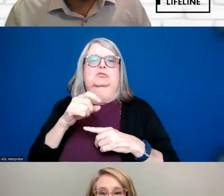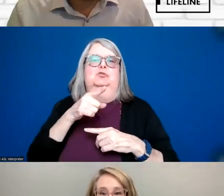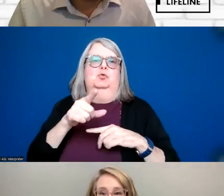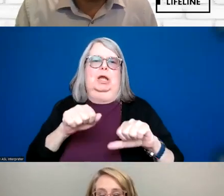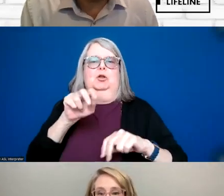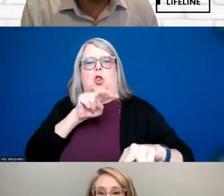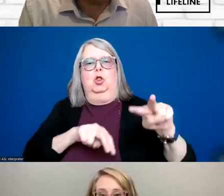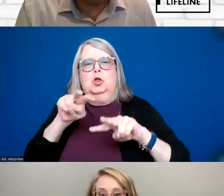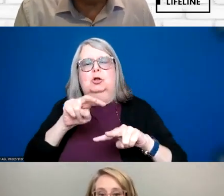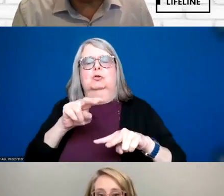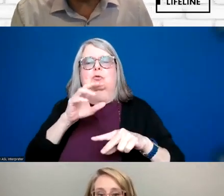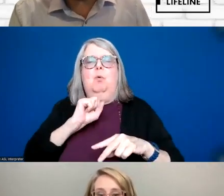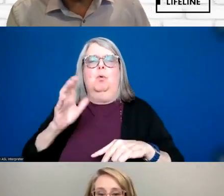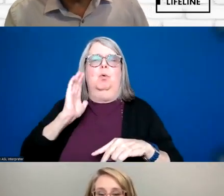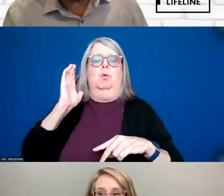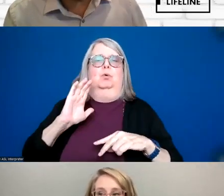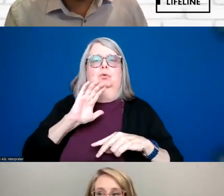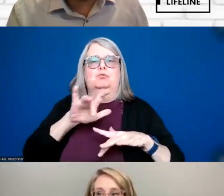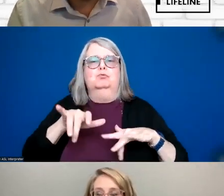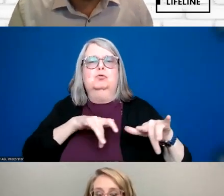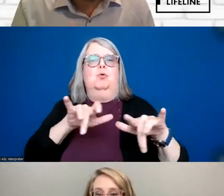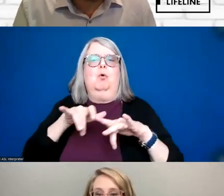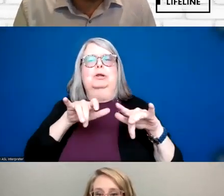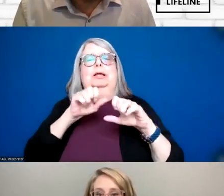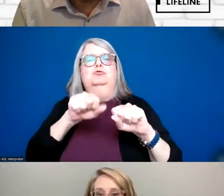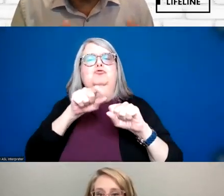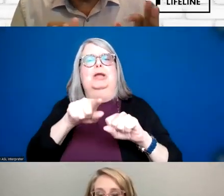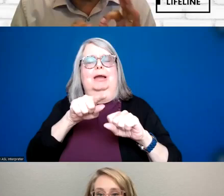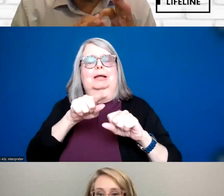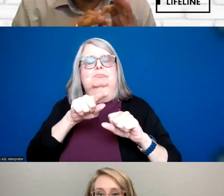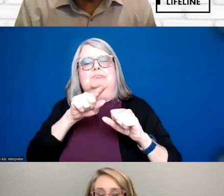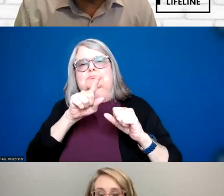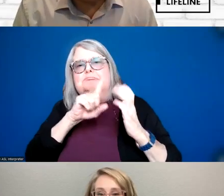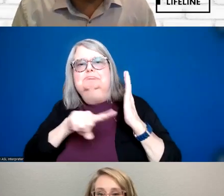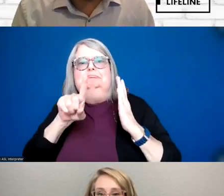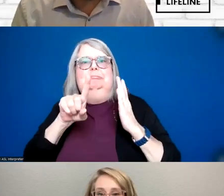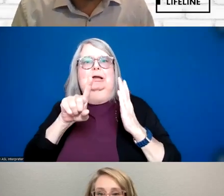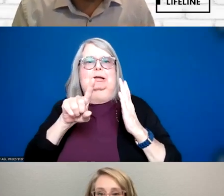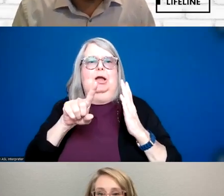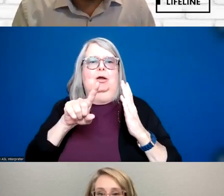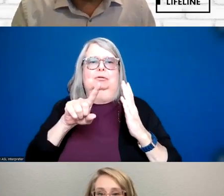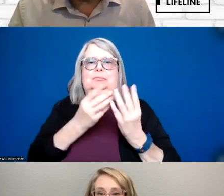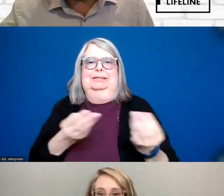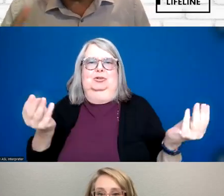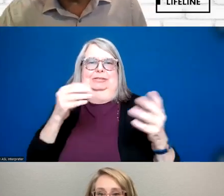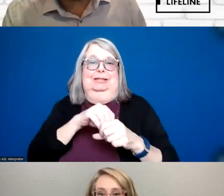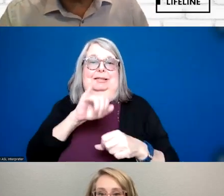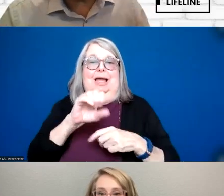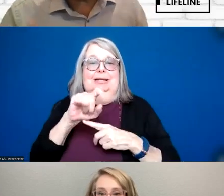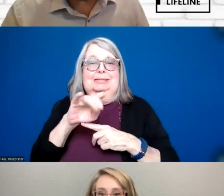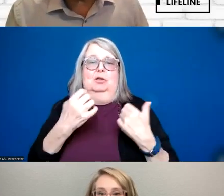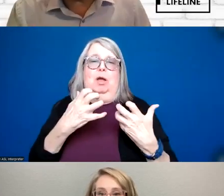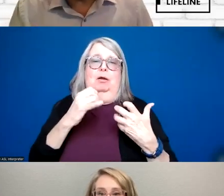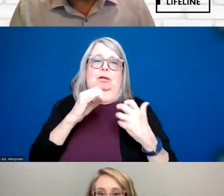You can look at prior recordings, and you can check out materials that are just filled in this particular site. If you want to make the background